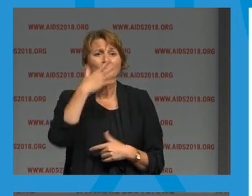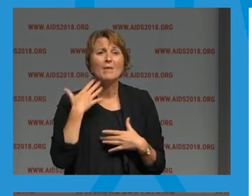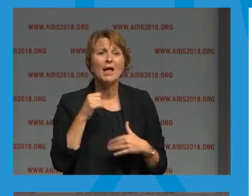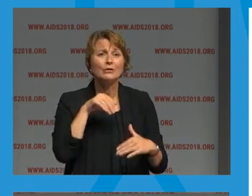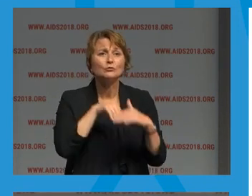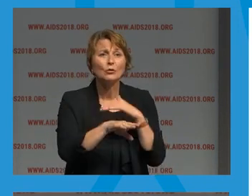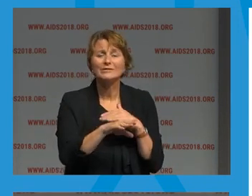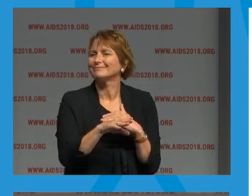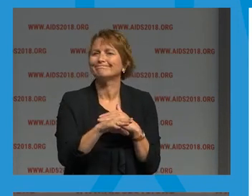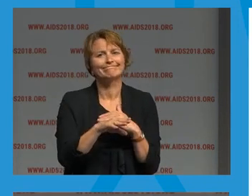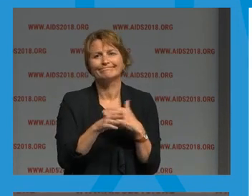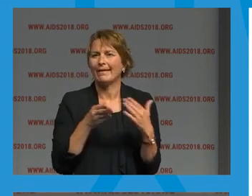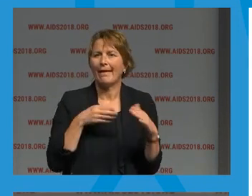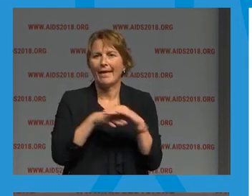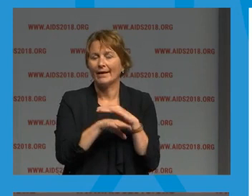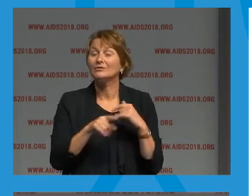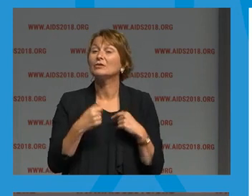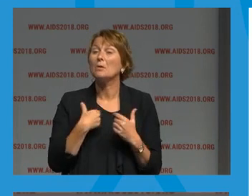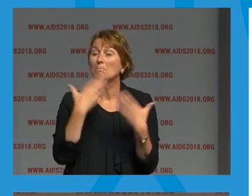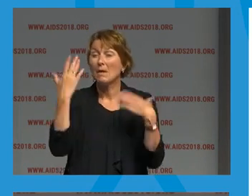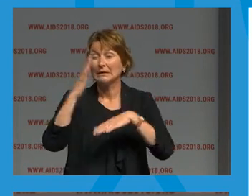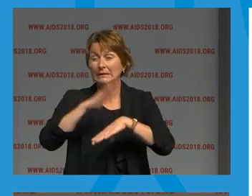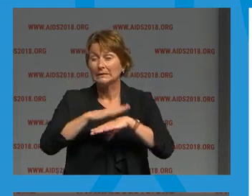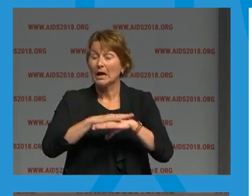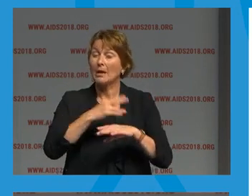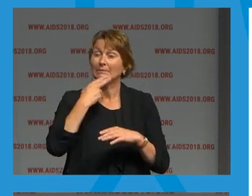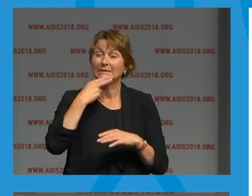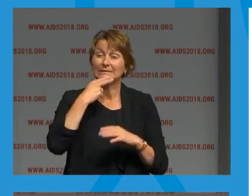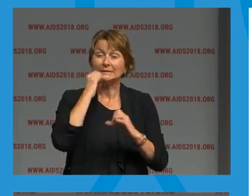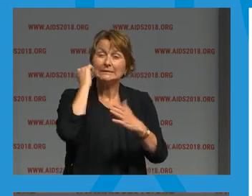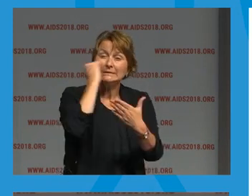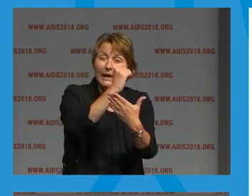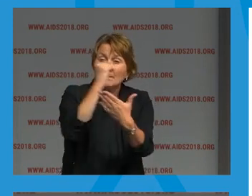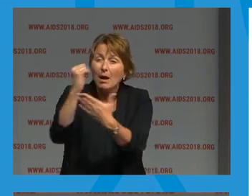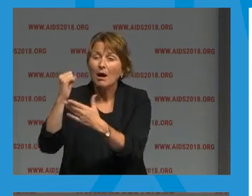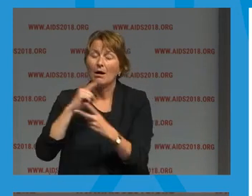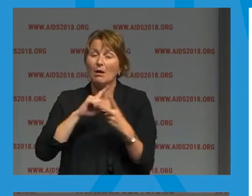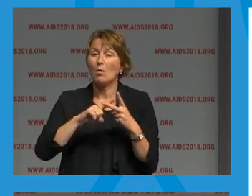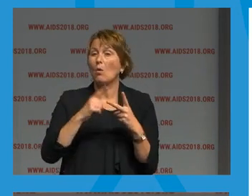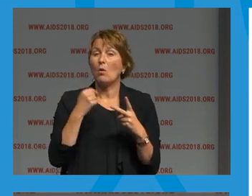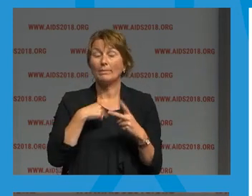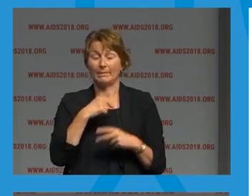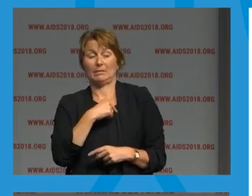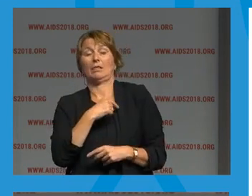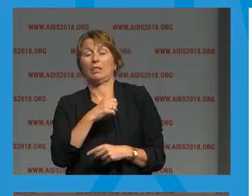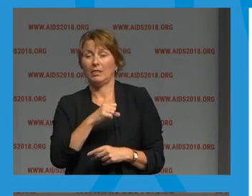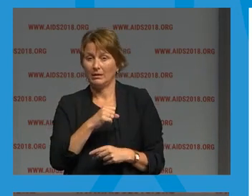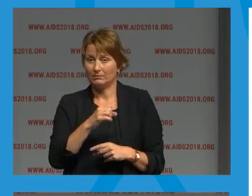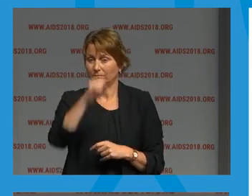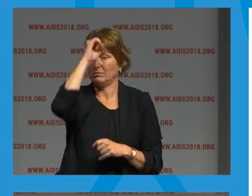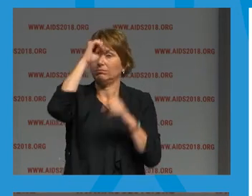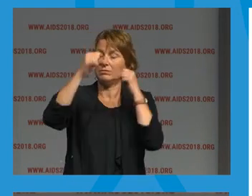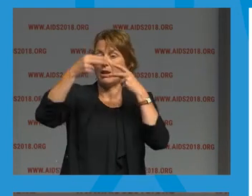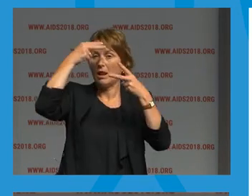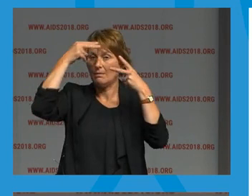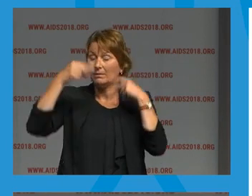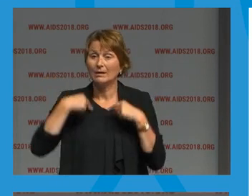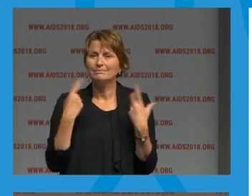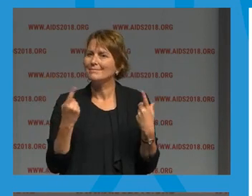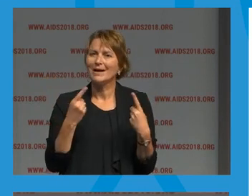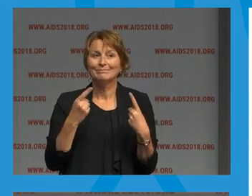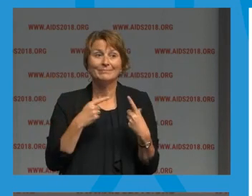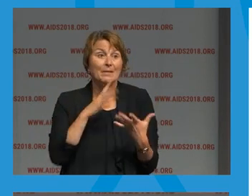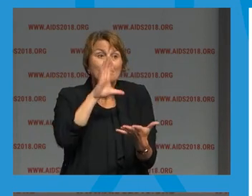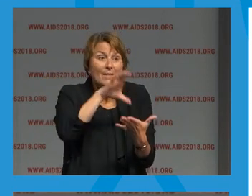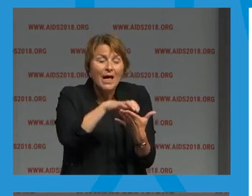is unrelenting stigma and discrimination keeping people from the clinics. There's lack of definitive impact every place we